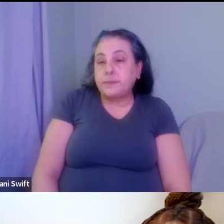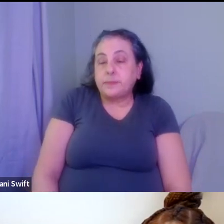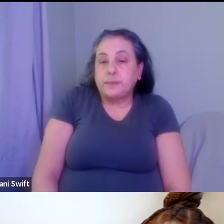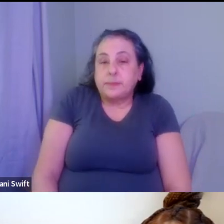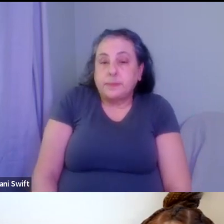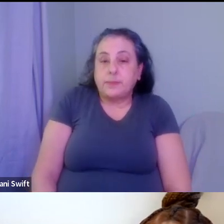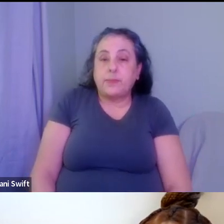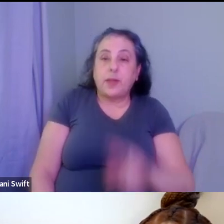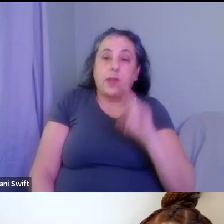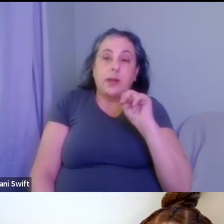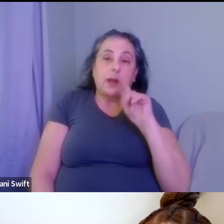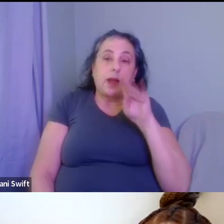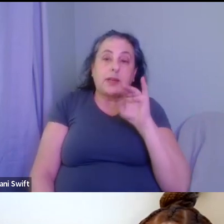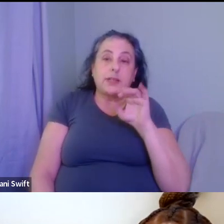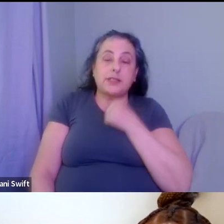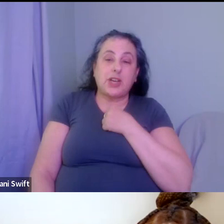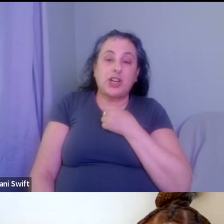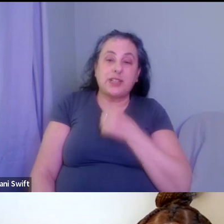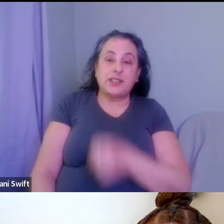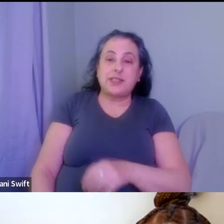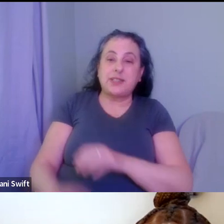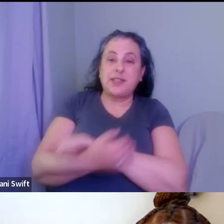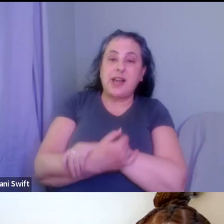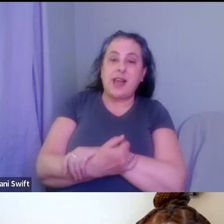Nataki, you want to go? Or? Nataki, sorry.